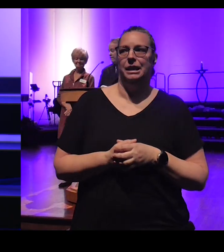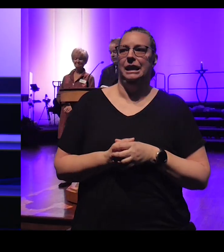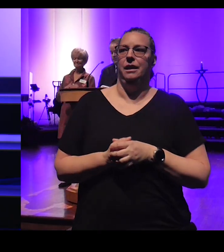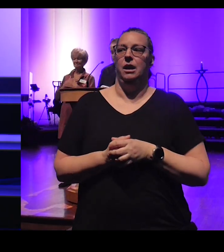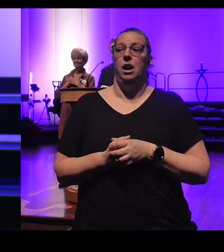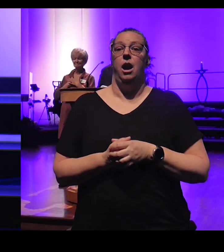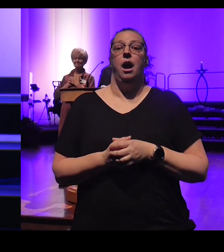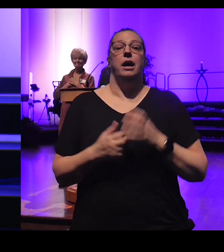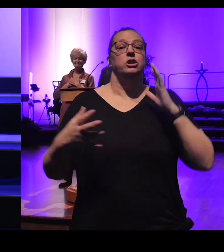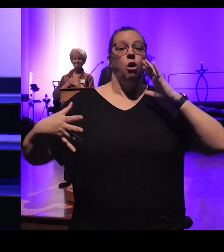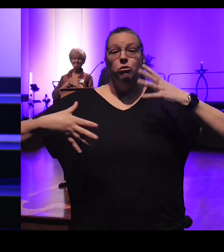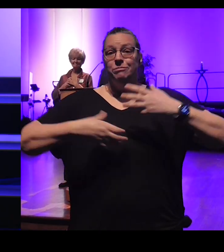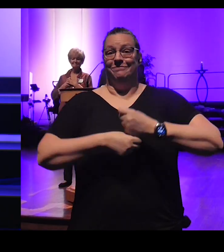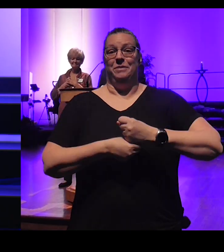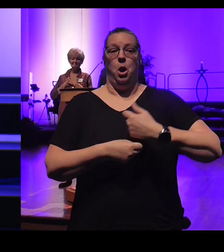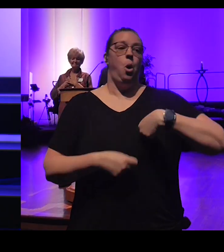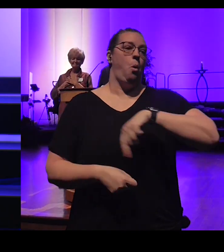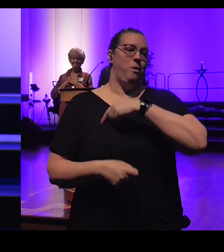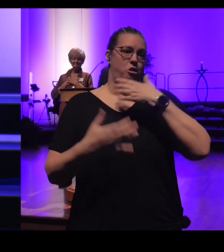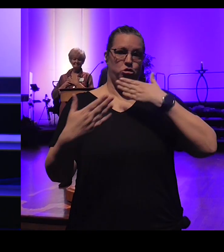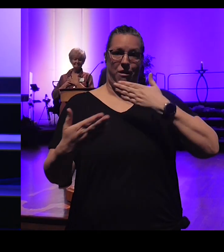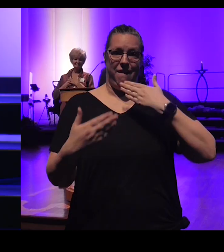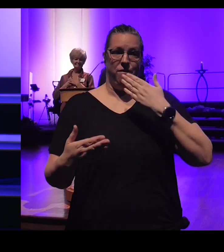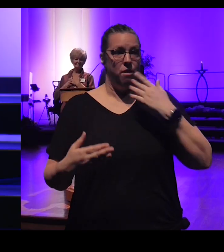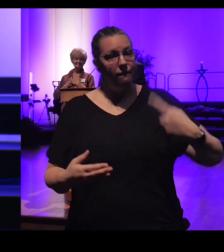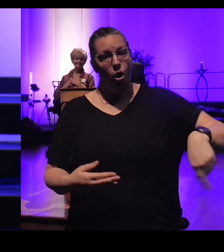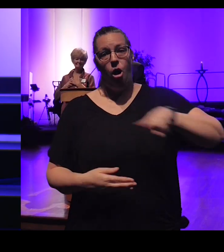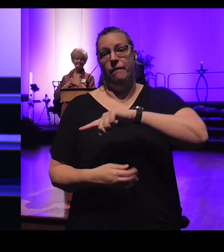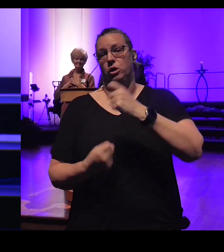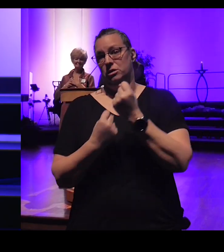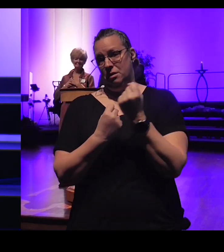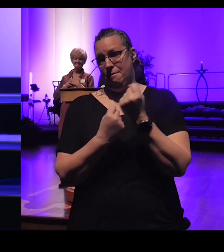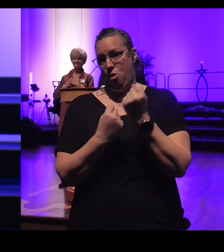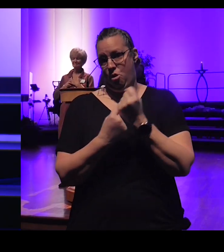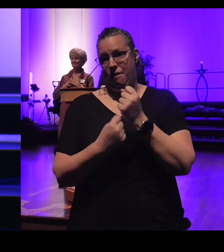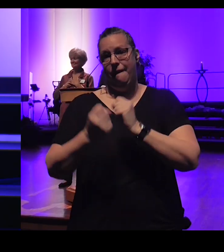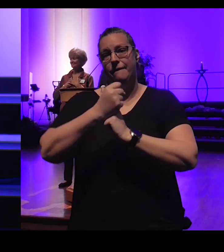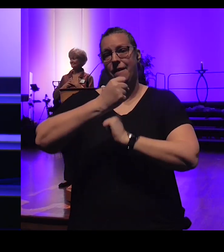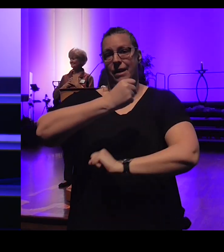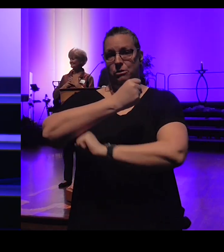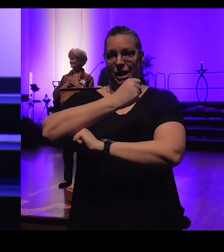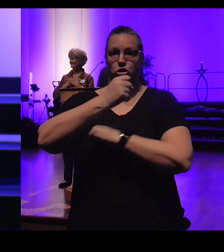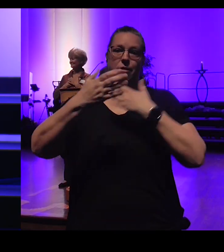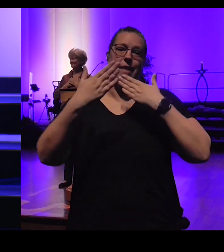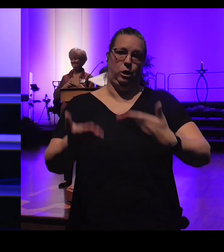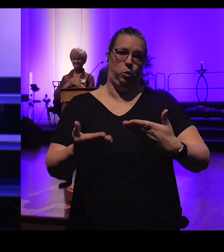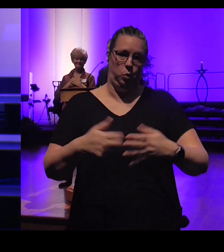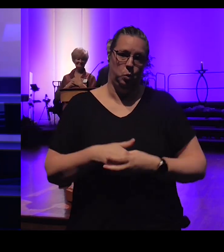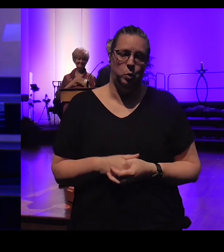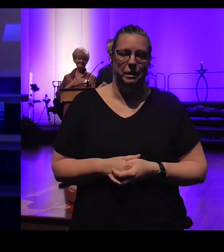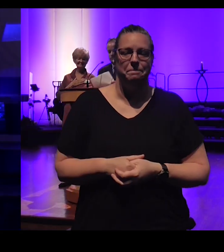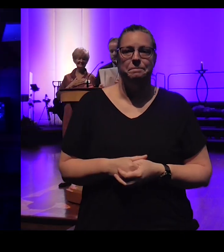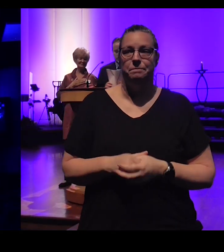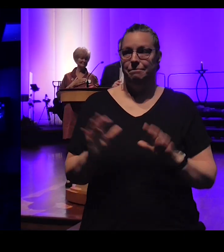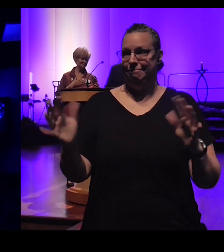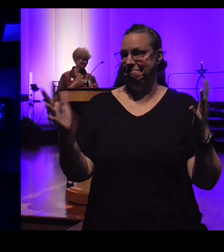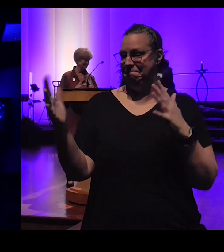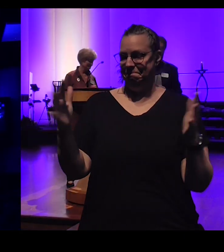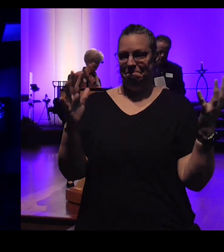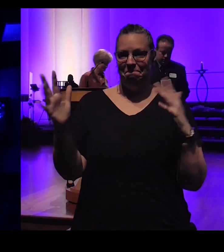beyond grateful to all of you for all you do for Mile High Church and for the Foundation. Thank you.